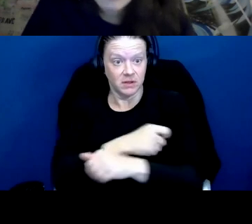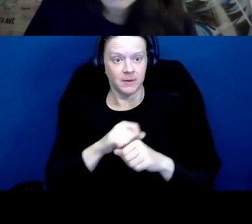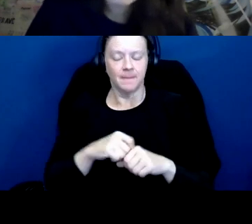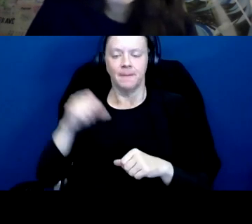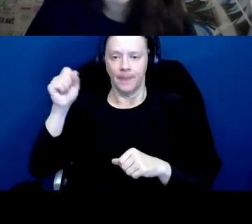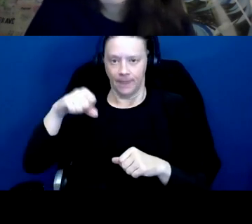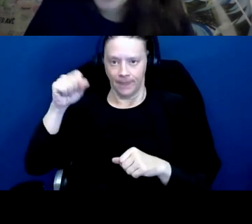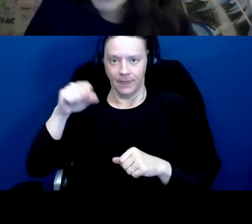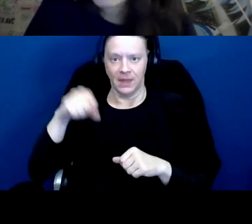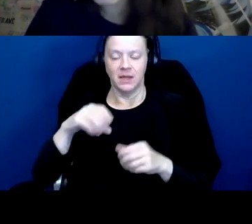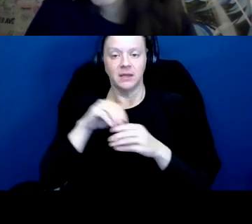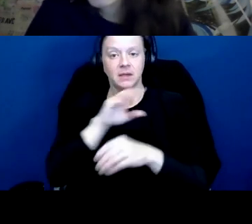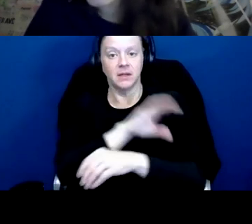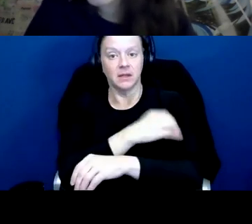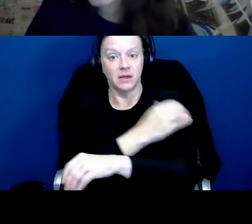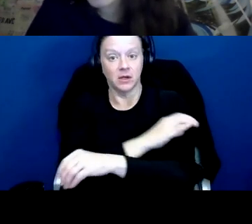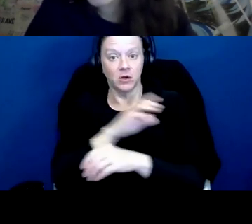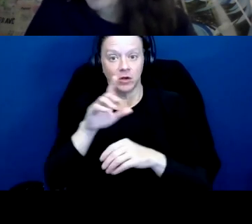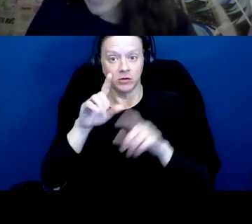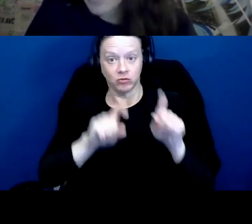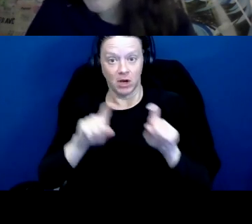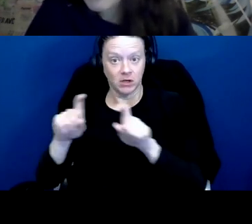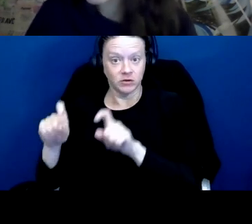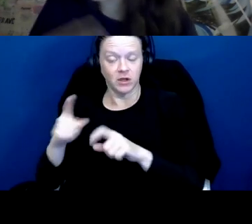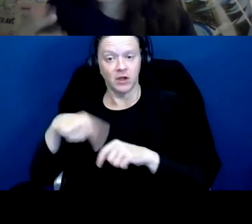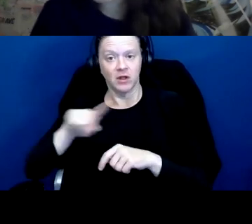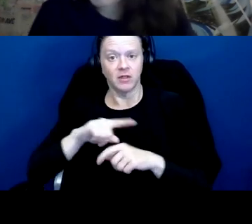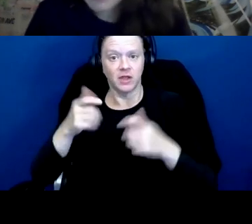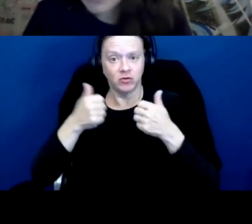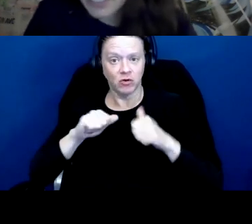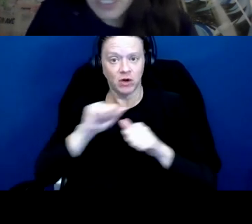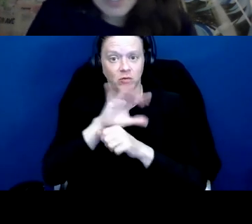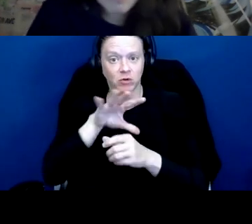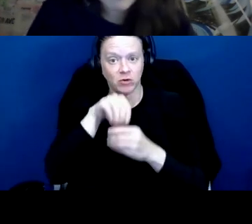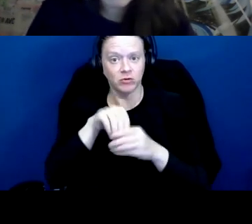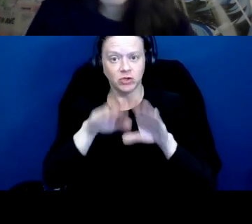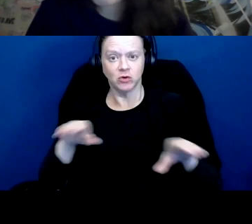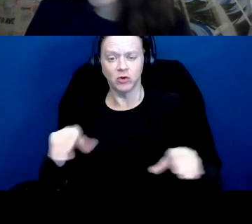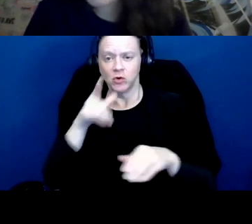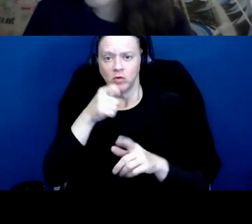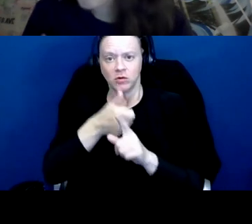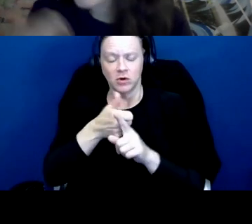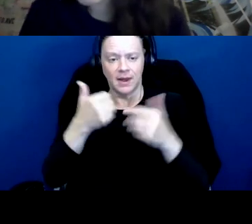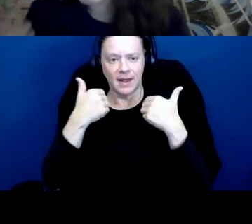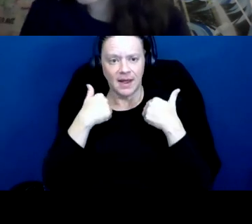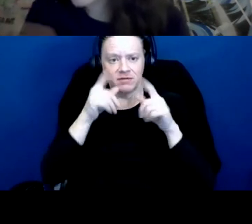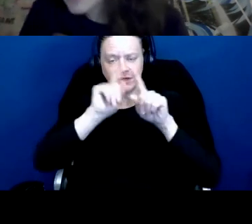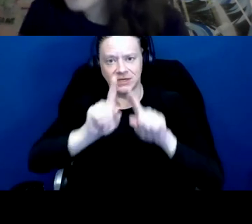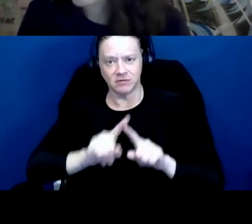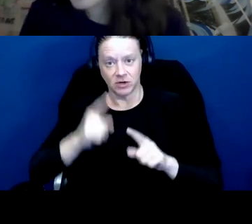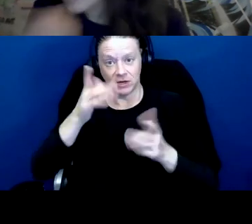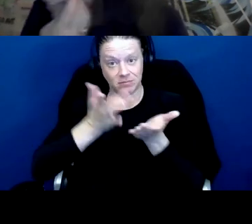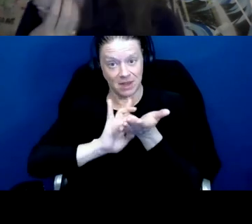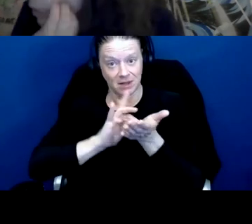clinical trials, they work hard to include children who have different medical conditions. And then once the vaccine